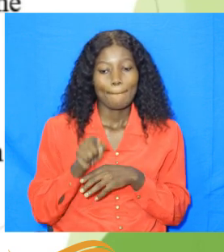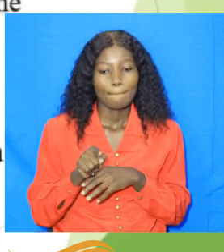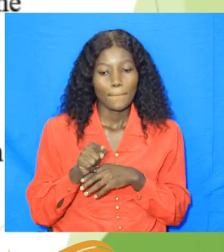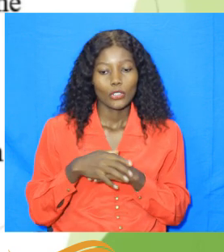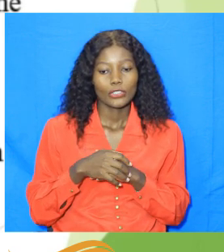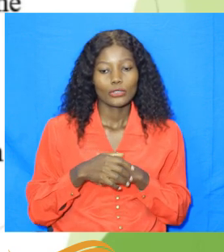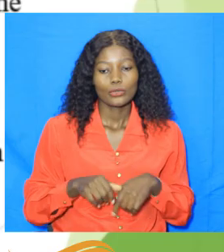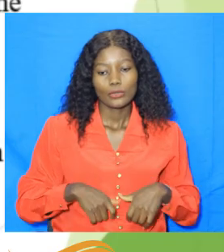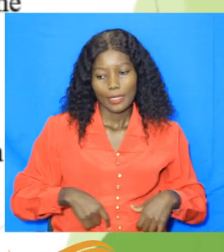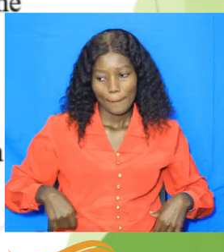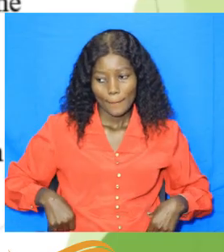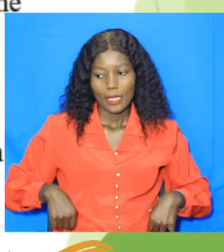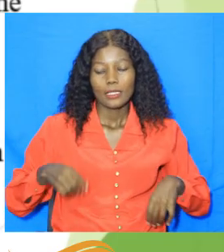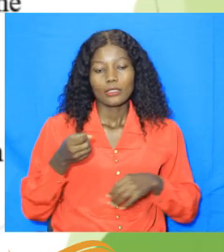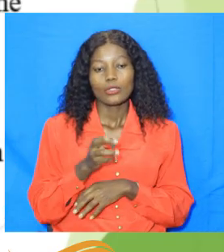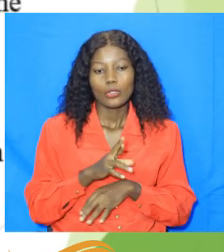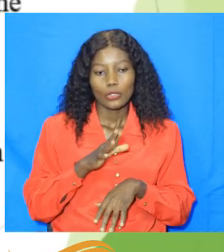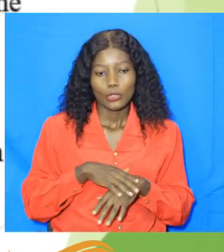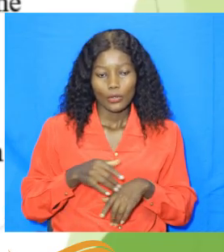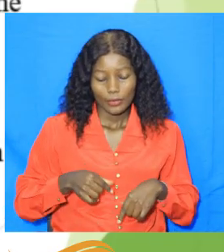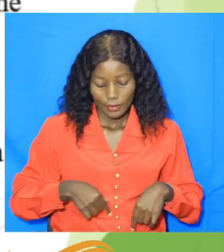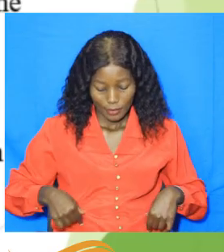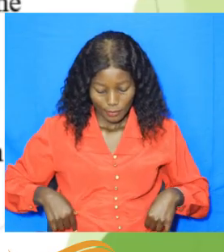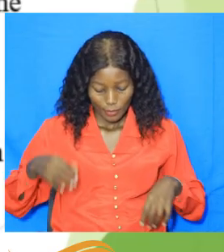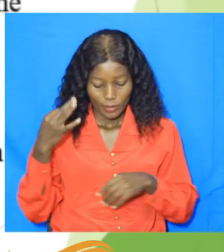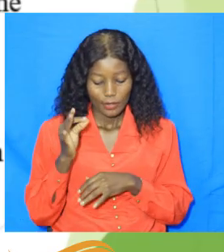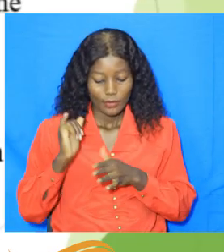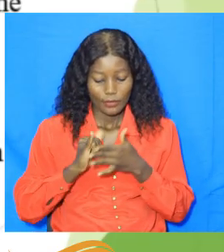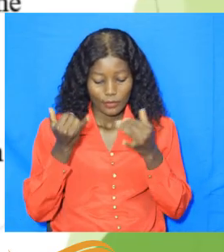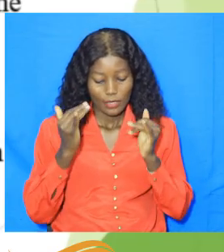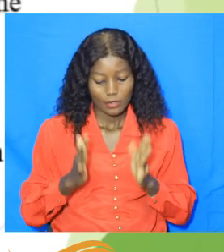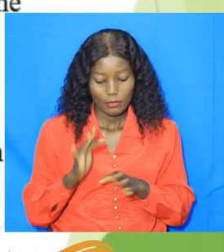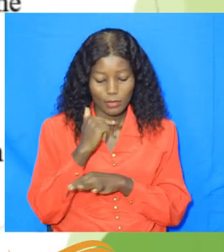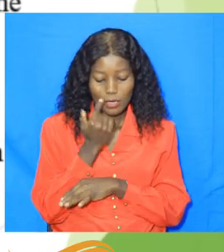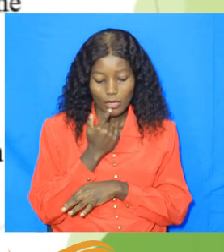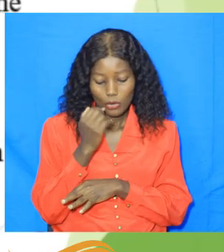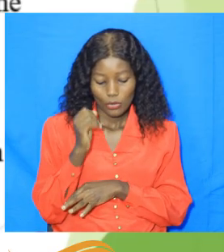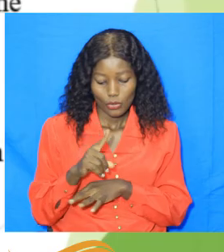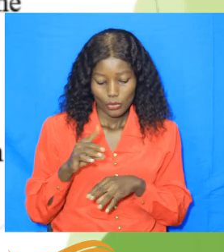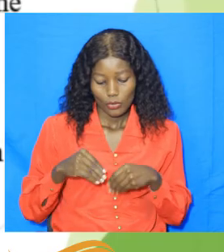belt or on the belt of that athlete who is supposed to be given